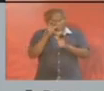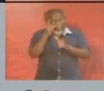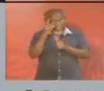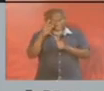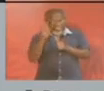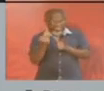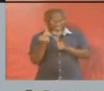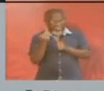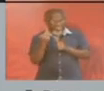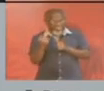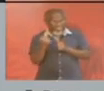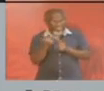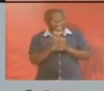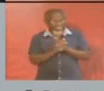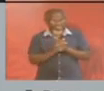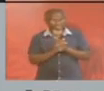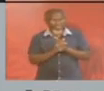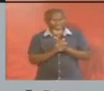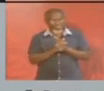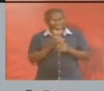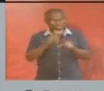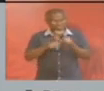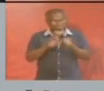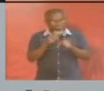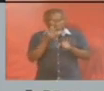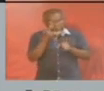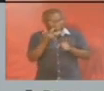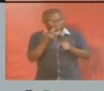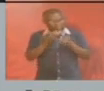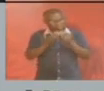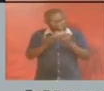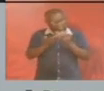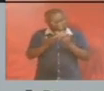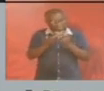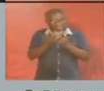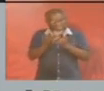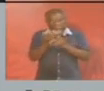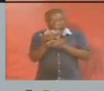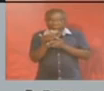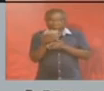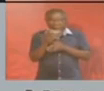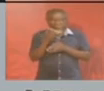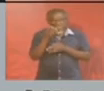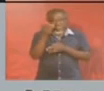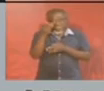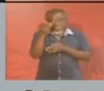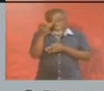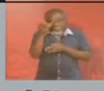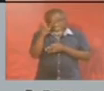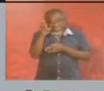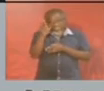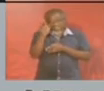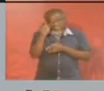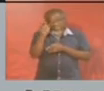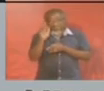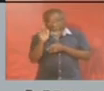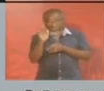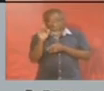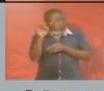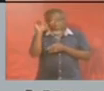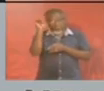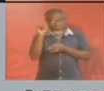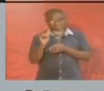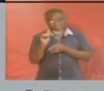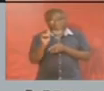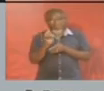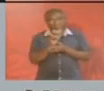clotting incidents in someone that would have COVID, you're looking at 16.5%, which is 165,000 cases per million. So